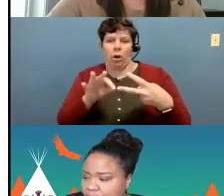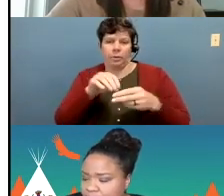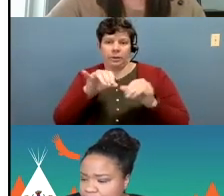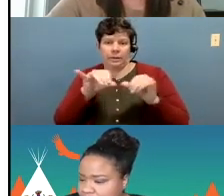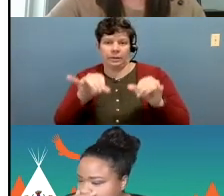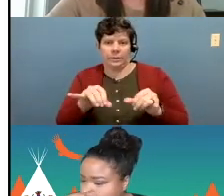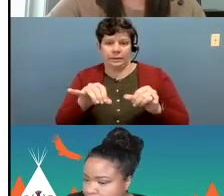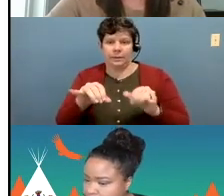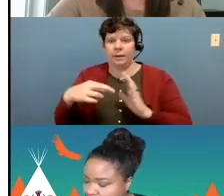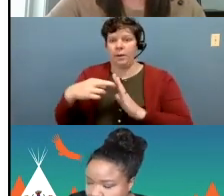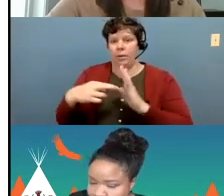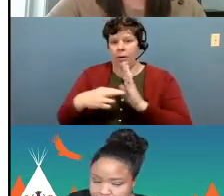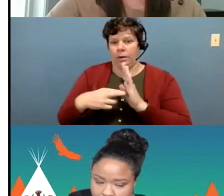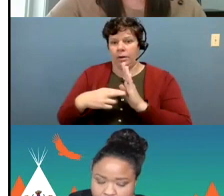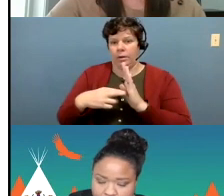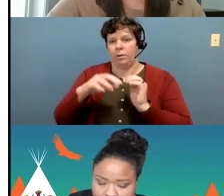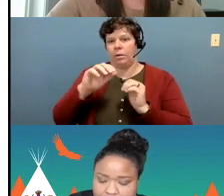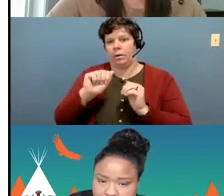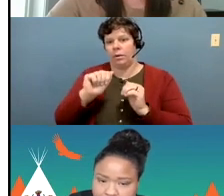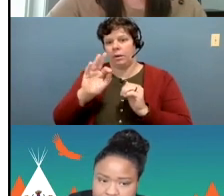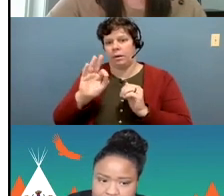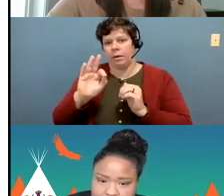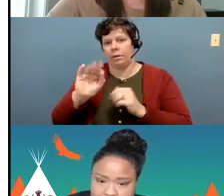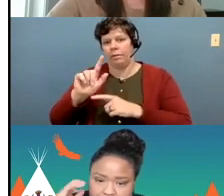they're enrolled or affiliated. So